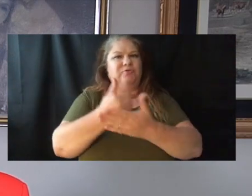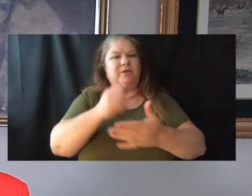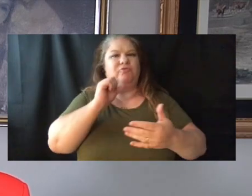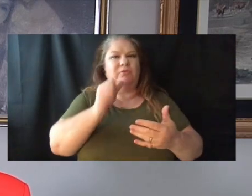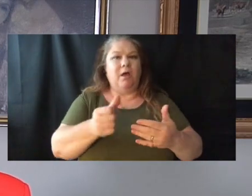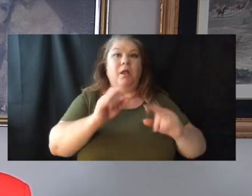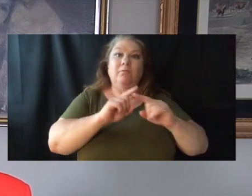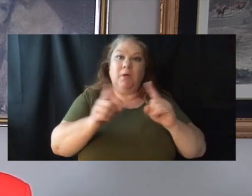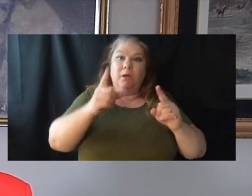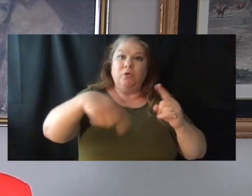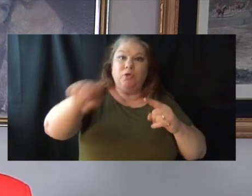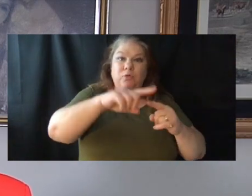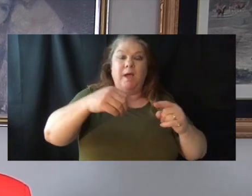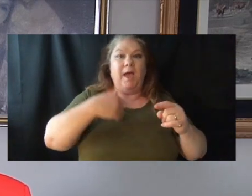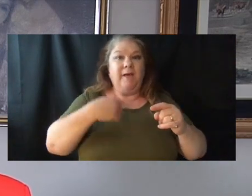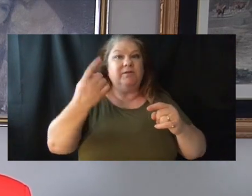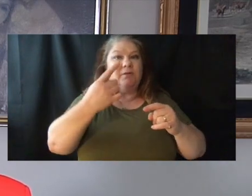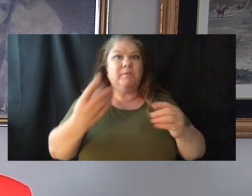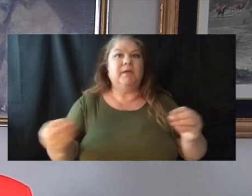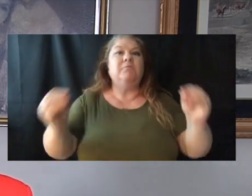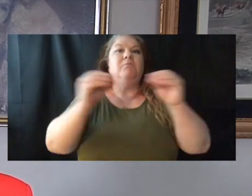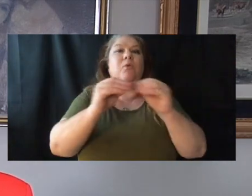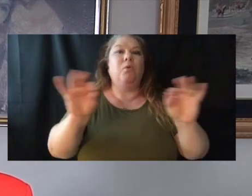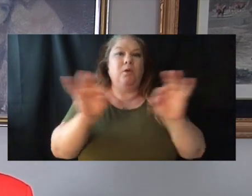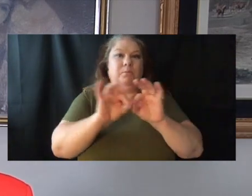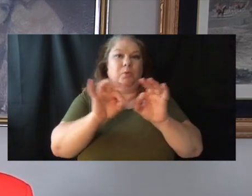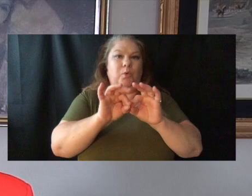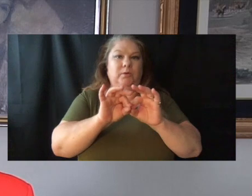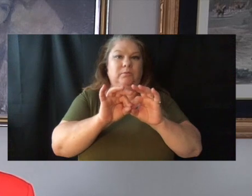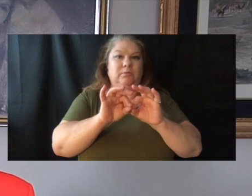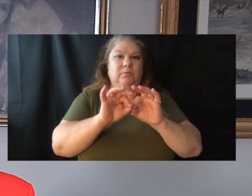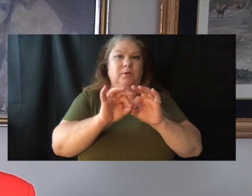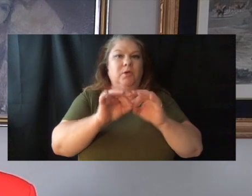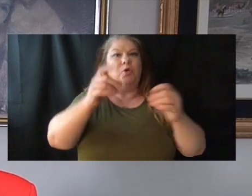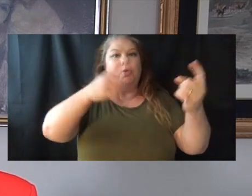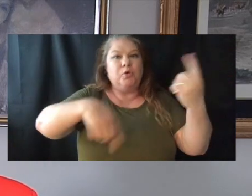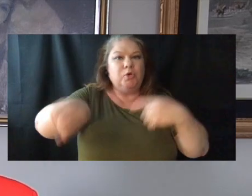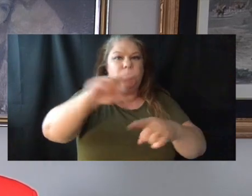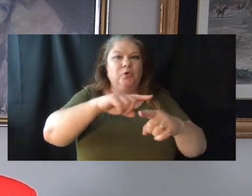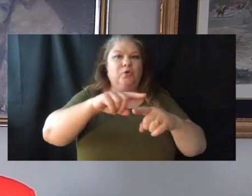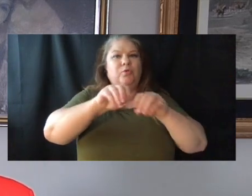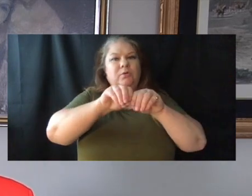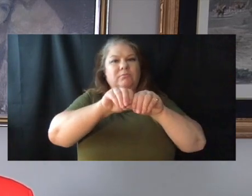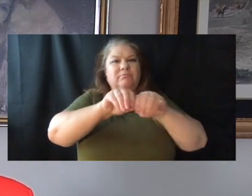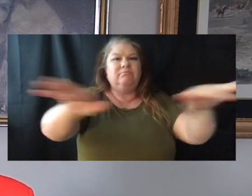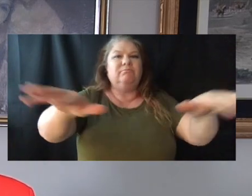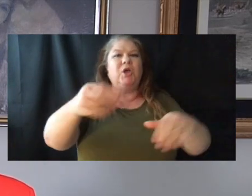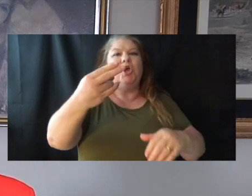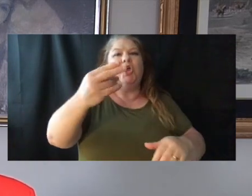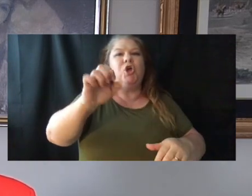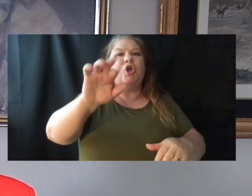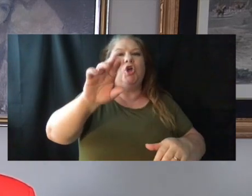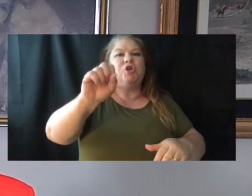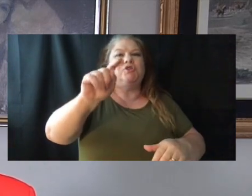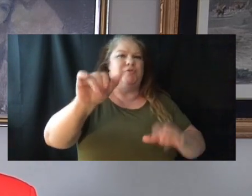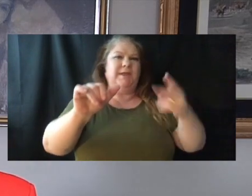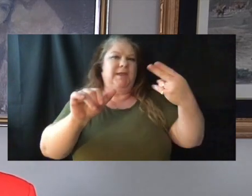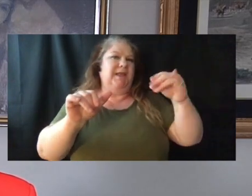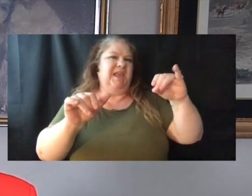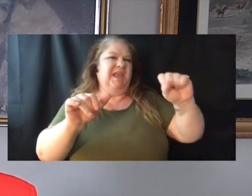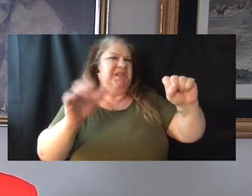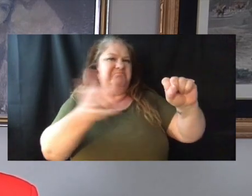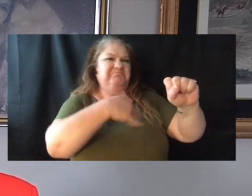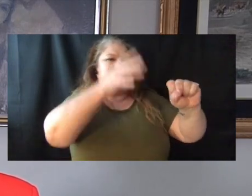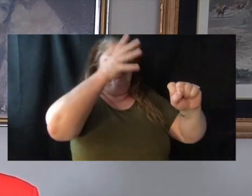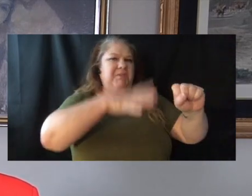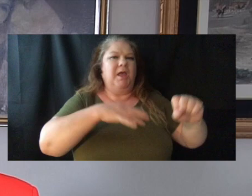you have something even more important. You are making herstory because you are the